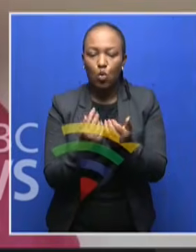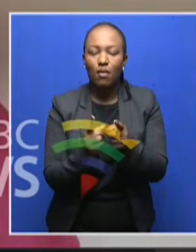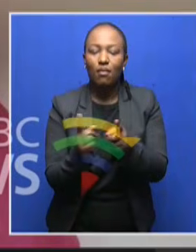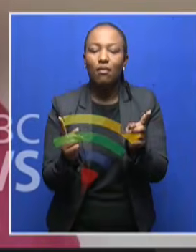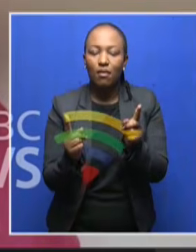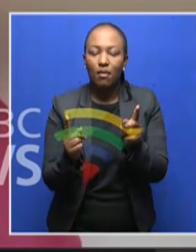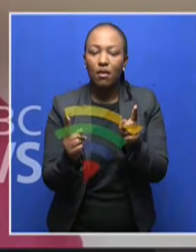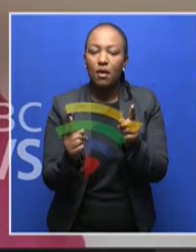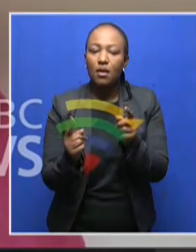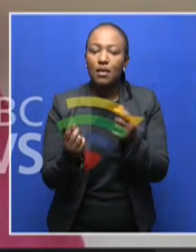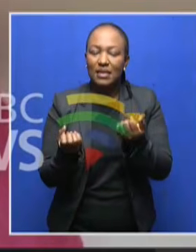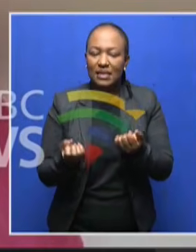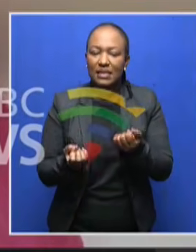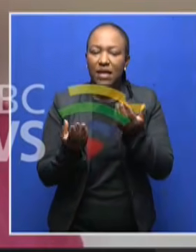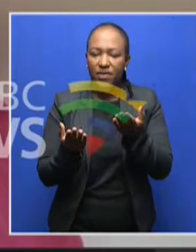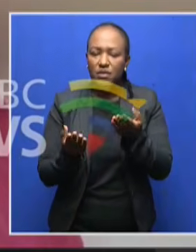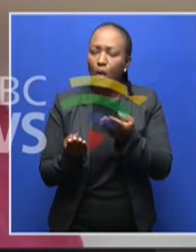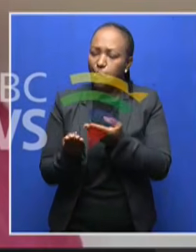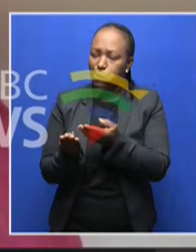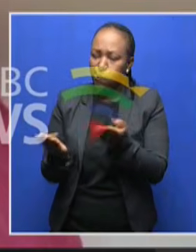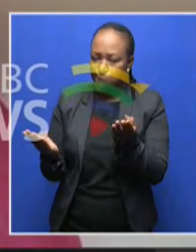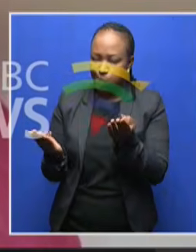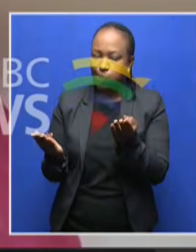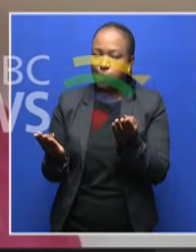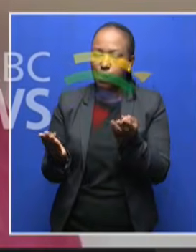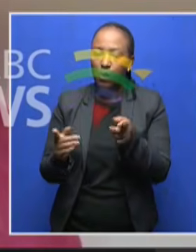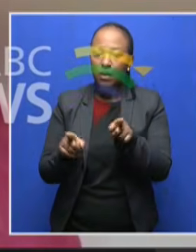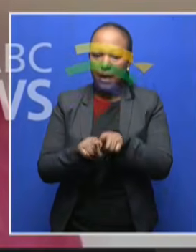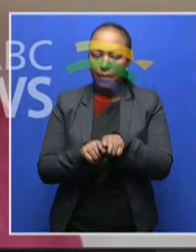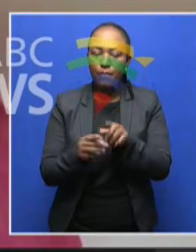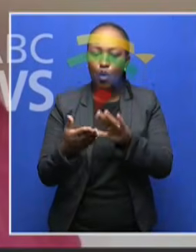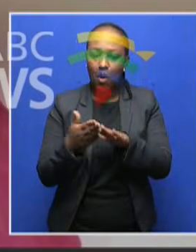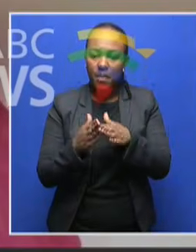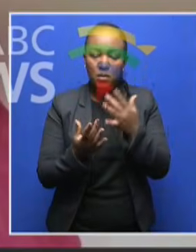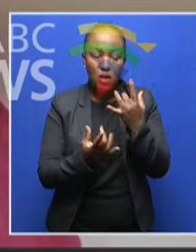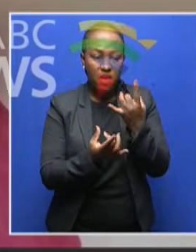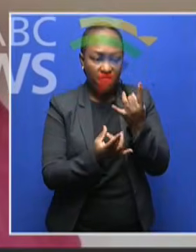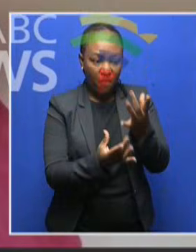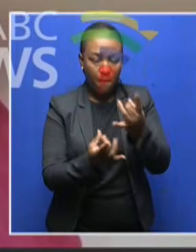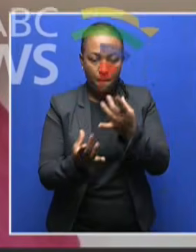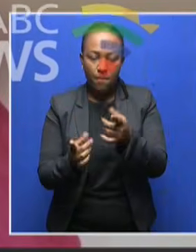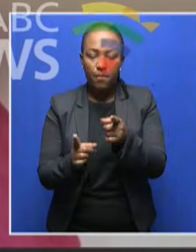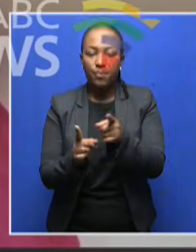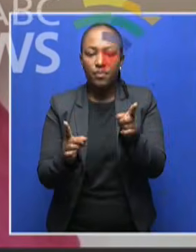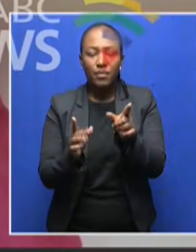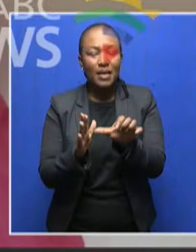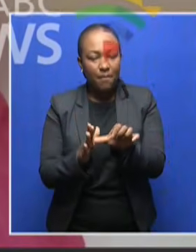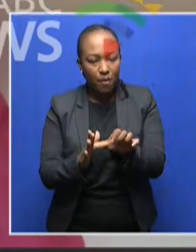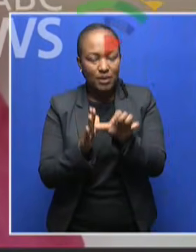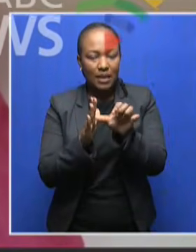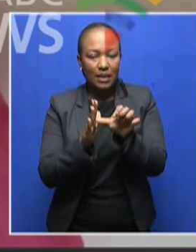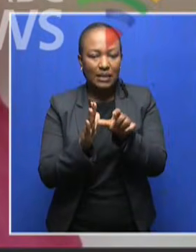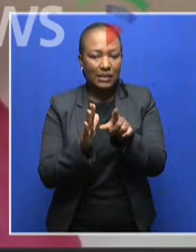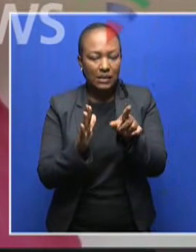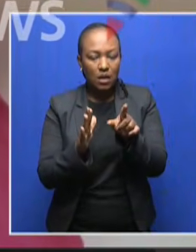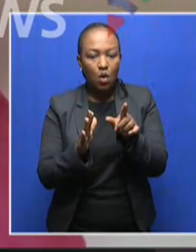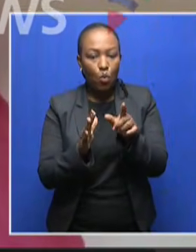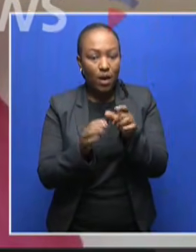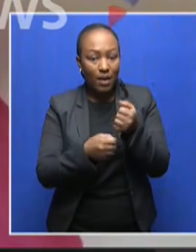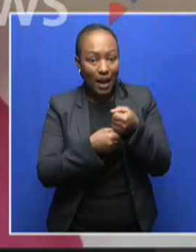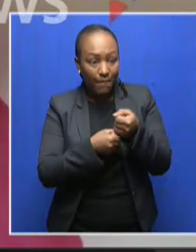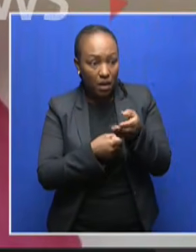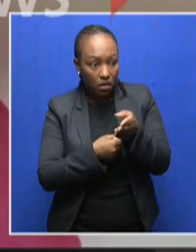the services available, but also informing the communities about the importance of consenting when these campaigns are